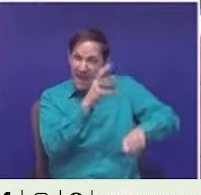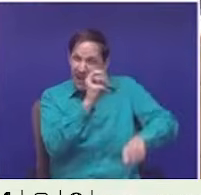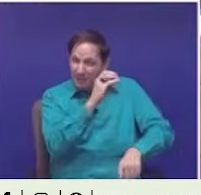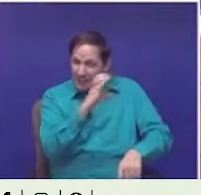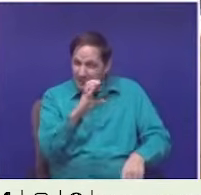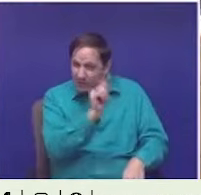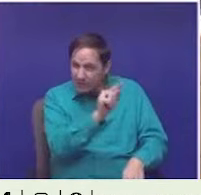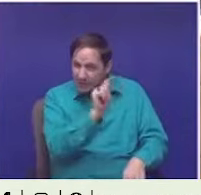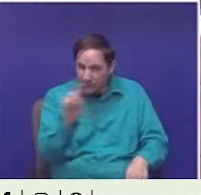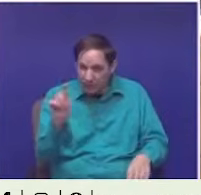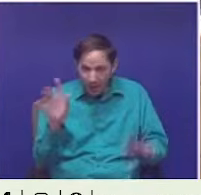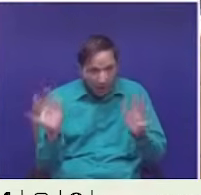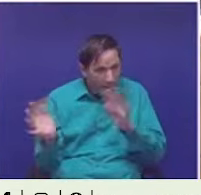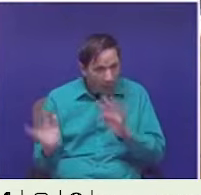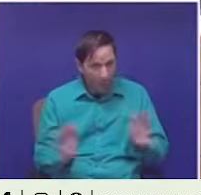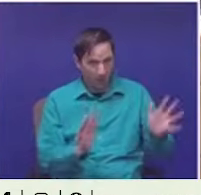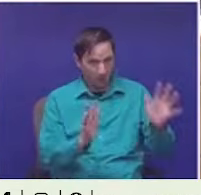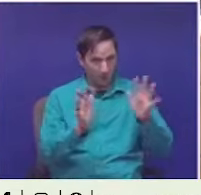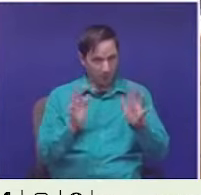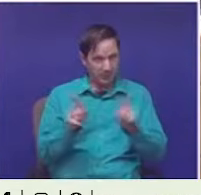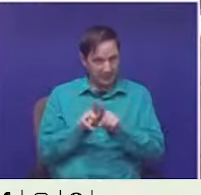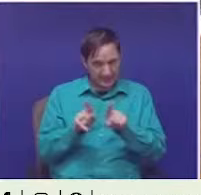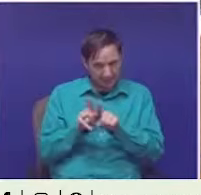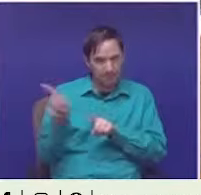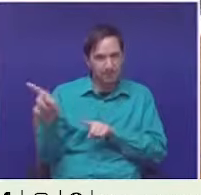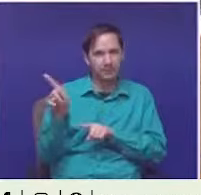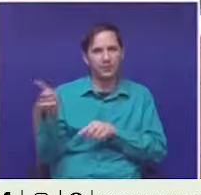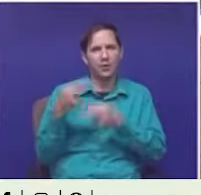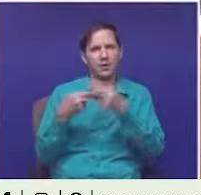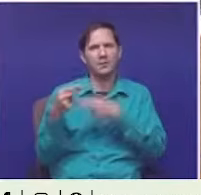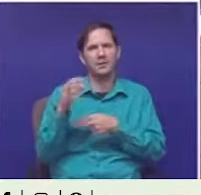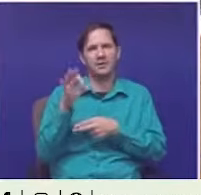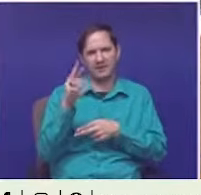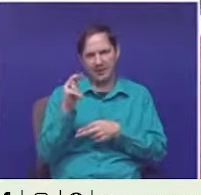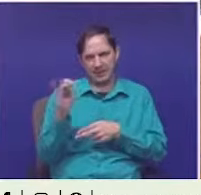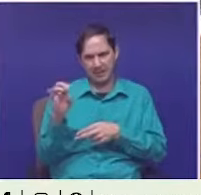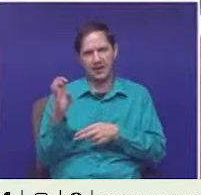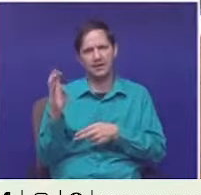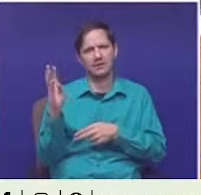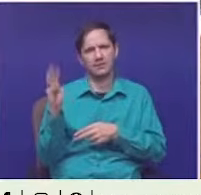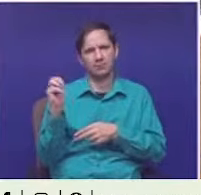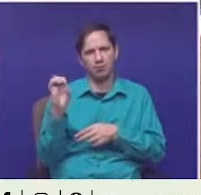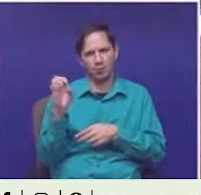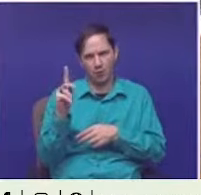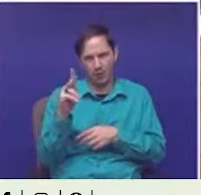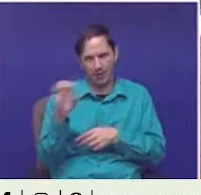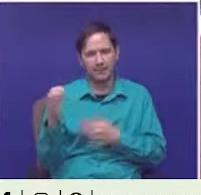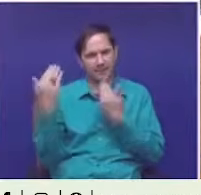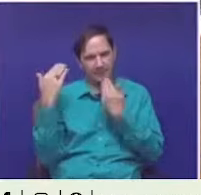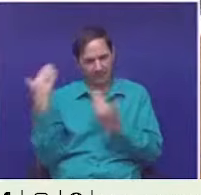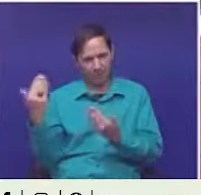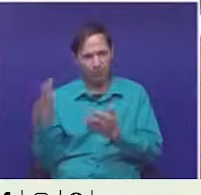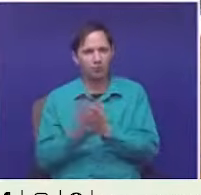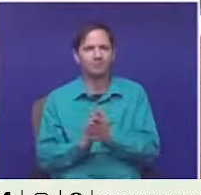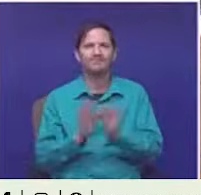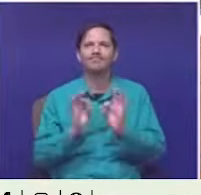pointed out in the question by Honourable Mokwele and Honourable Feni? Thank you very much for being the MPs here today. Thank